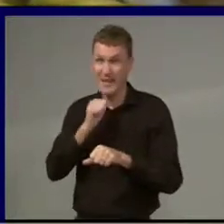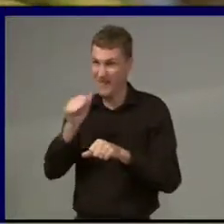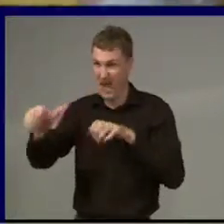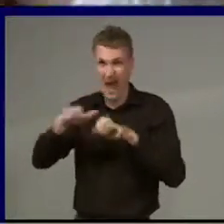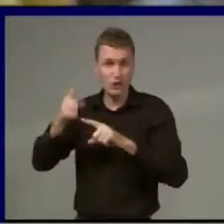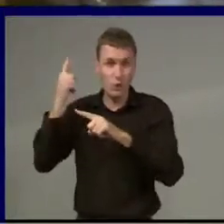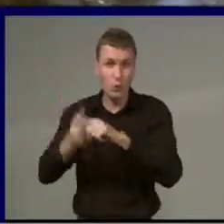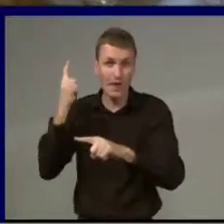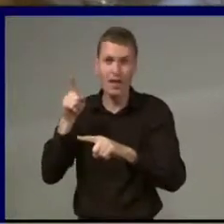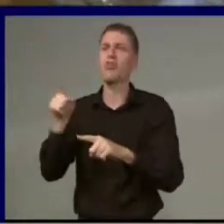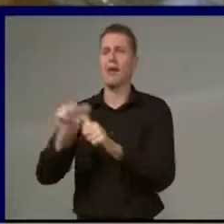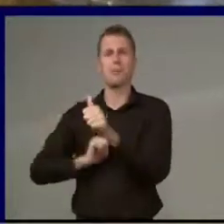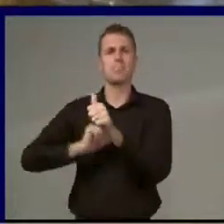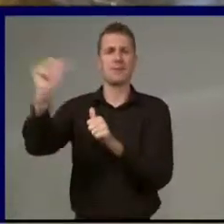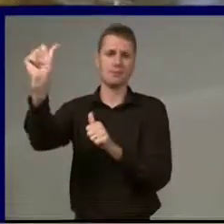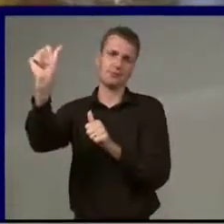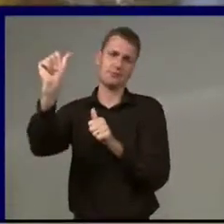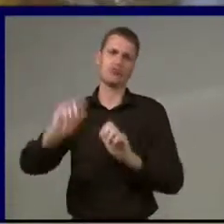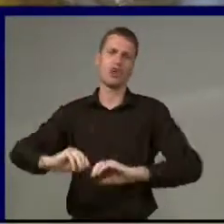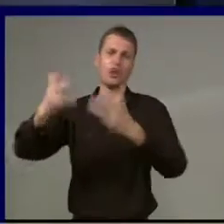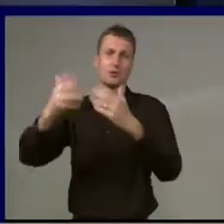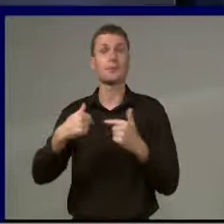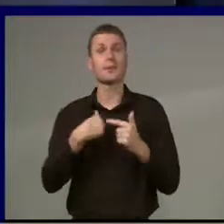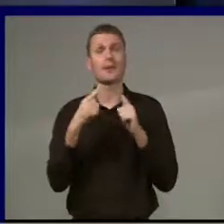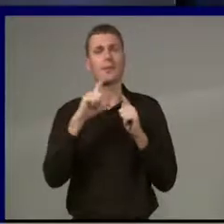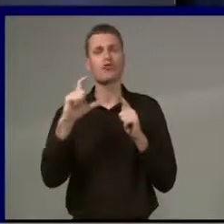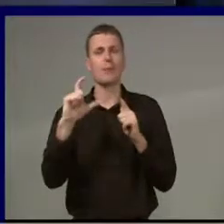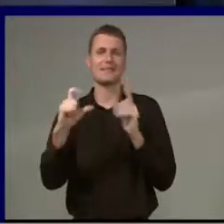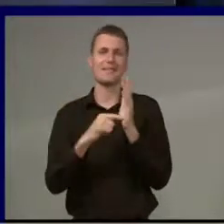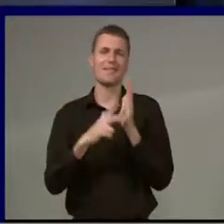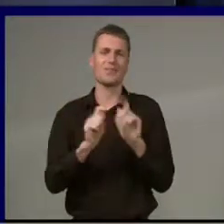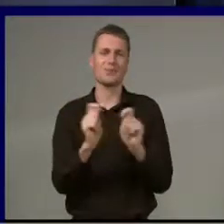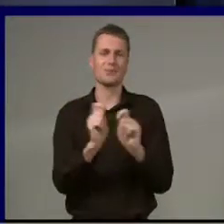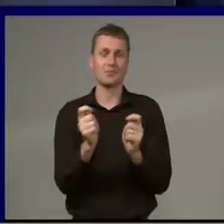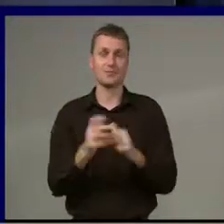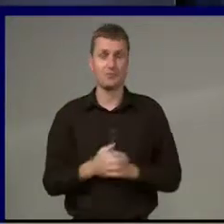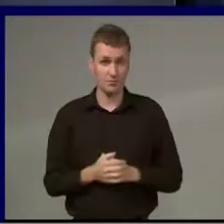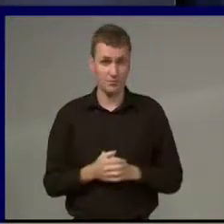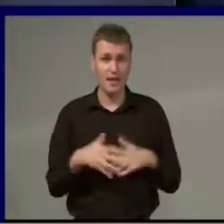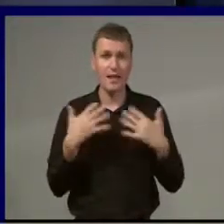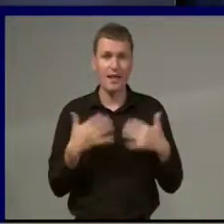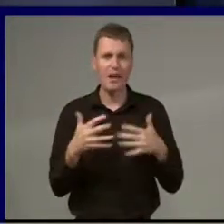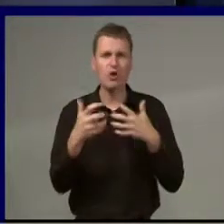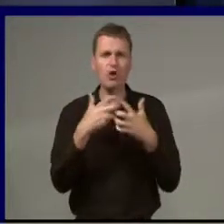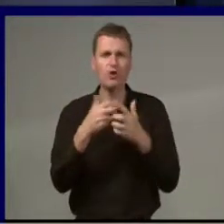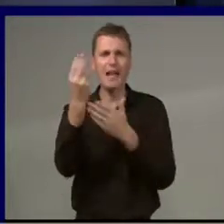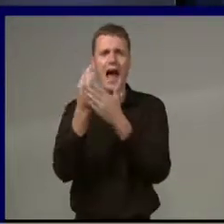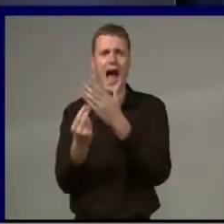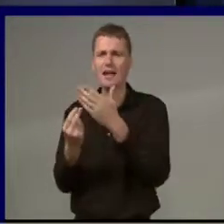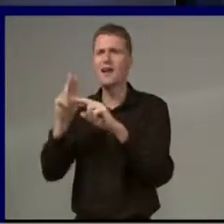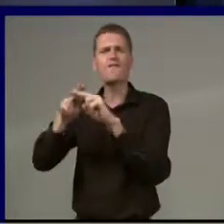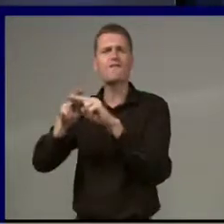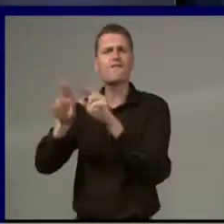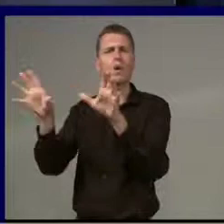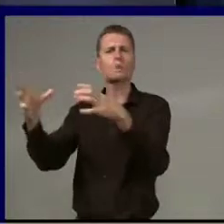the best. Emma Cropper, CTV News. Members of Canterbury University's art faculty are moving back to